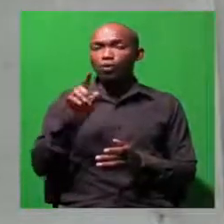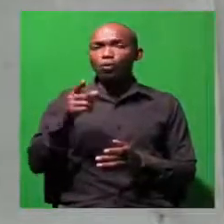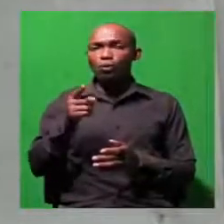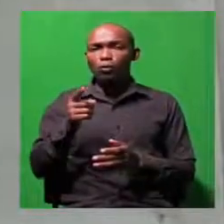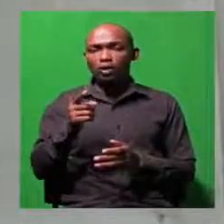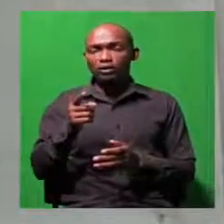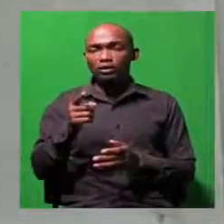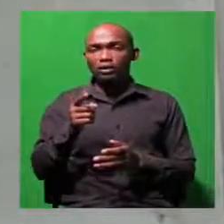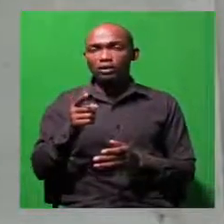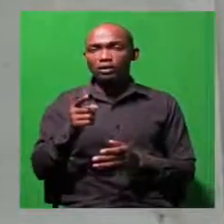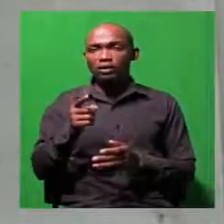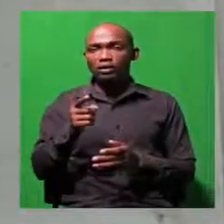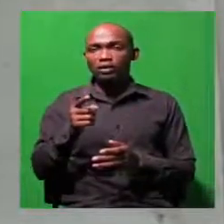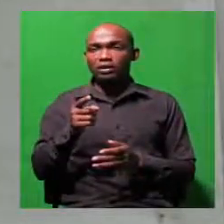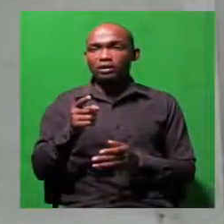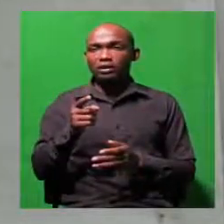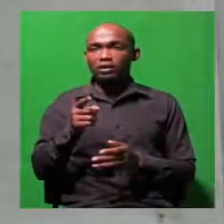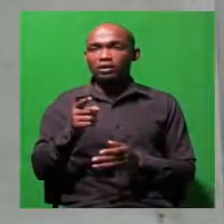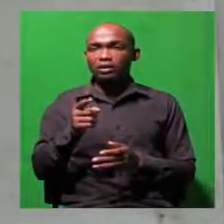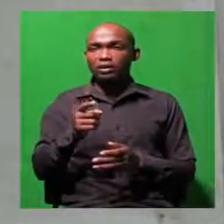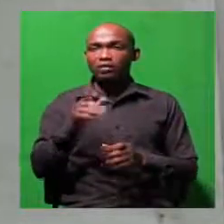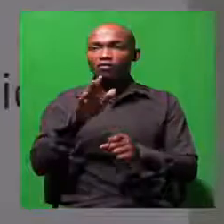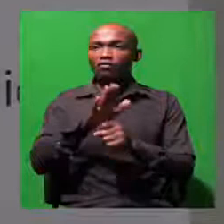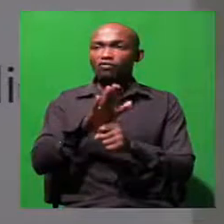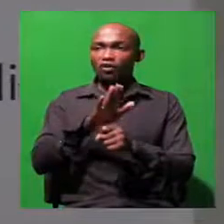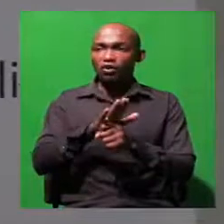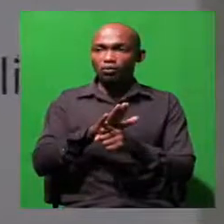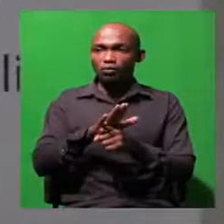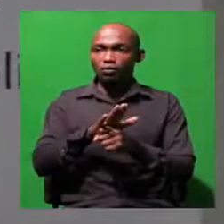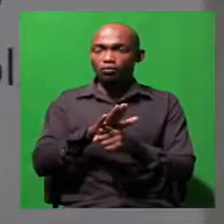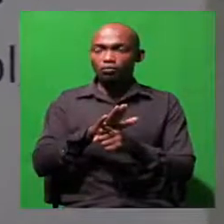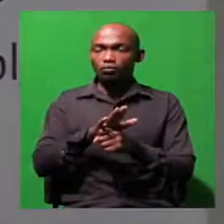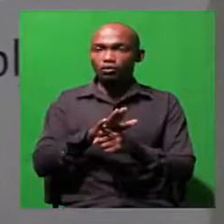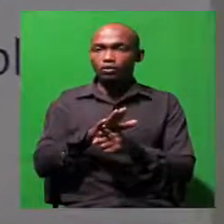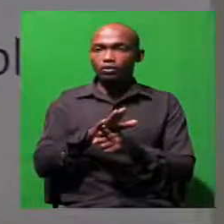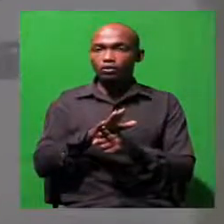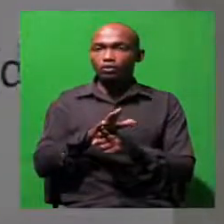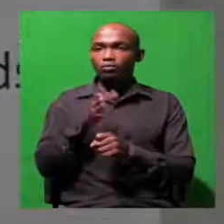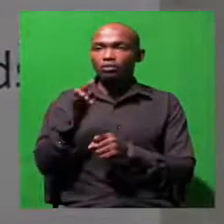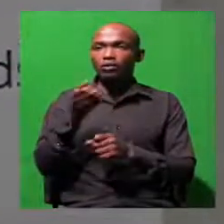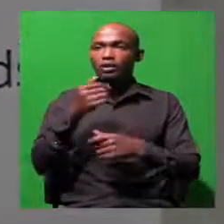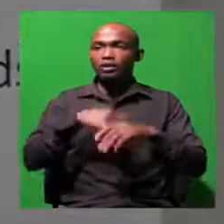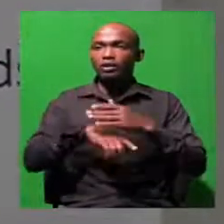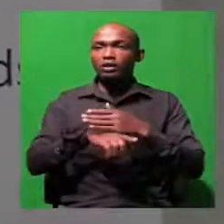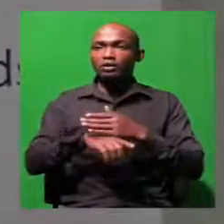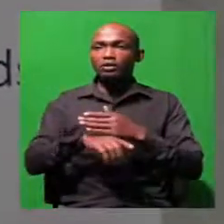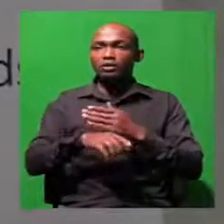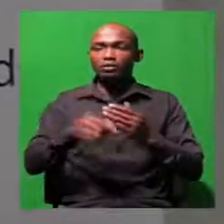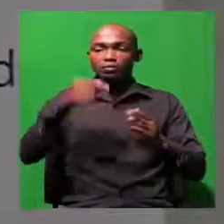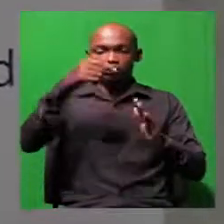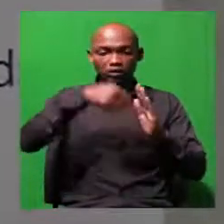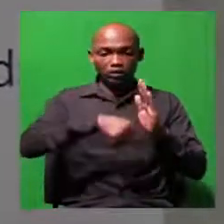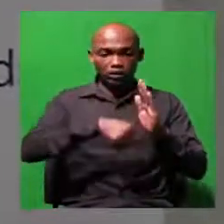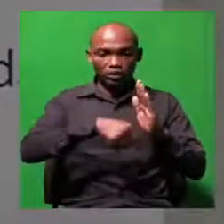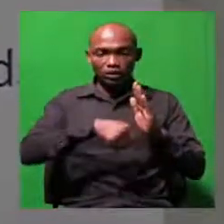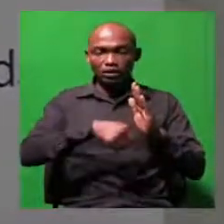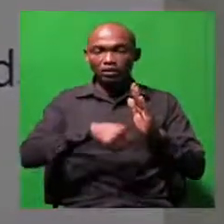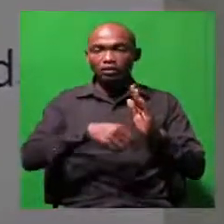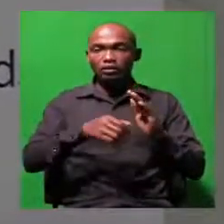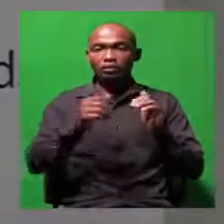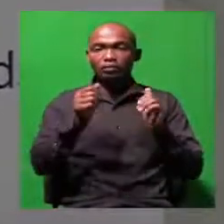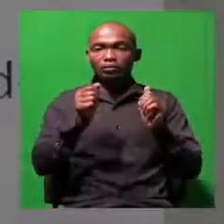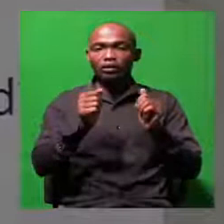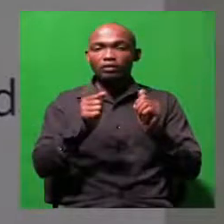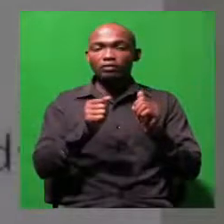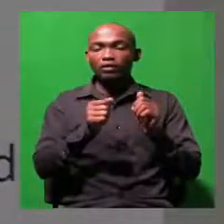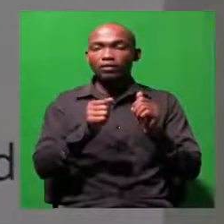The first one, what is the volume of an irregular solid immersed in 50 centimeter cube of water contained in